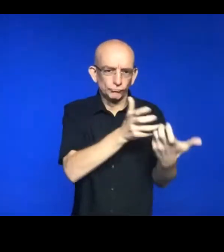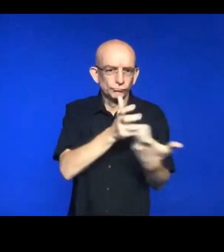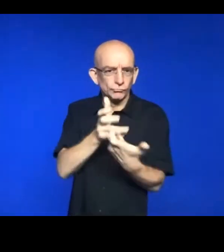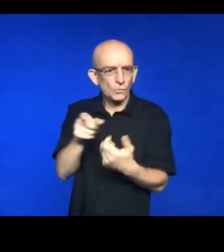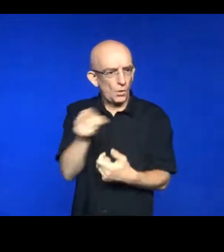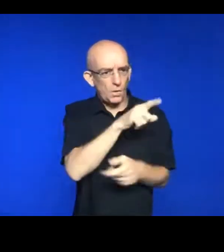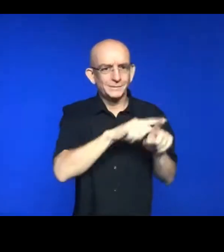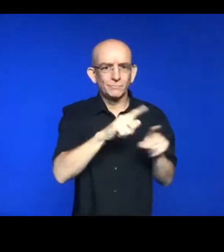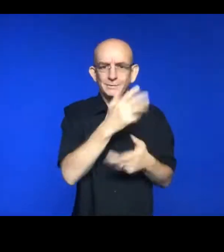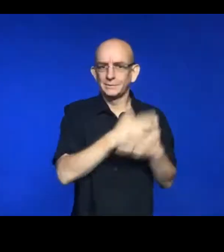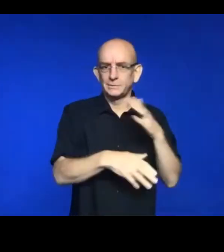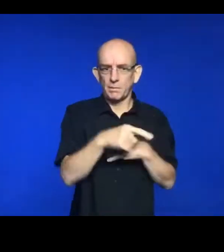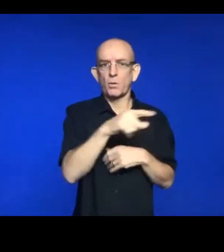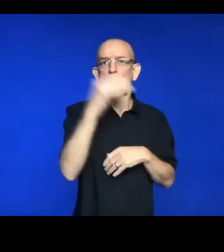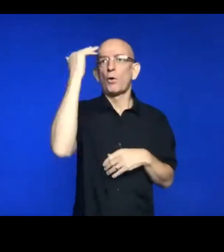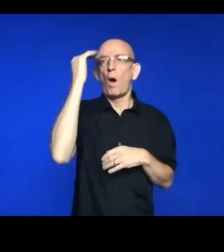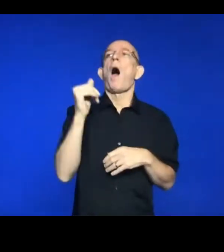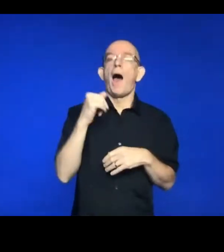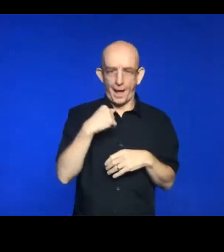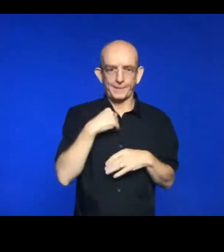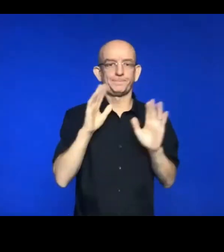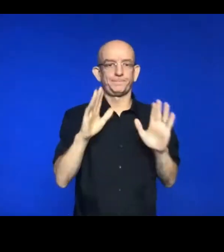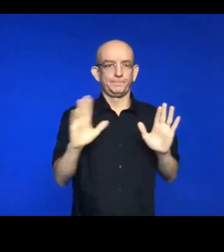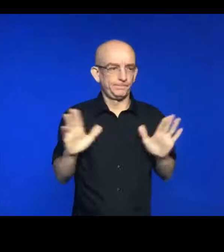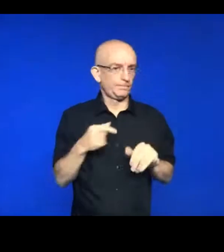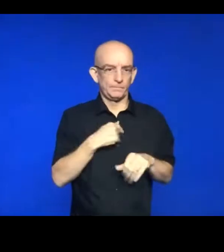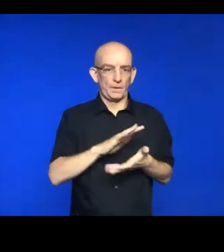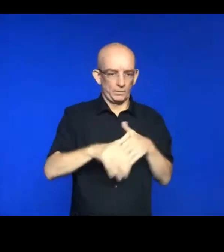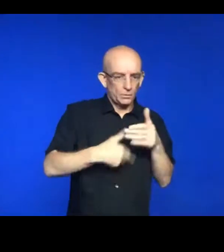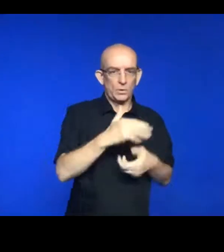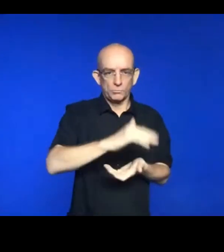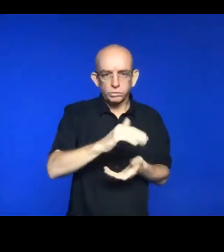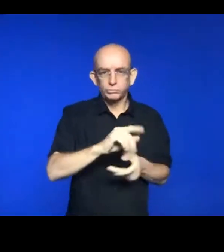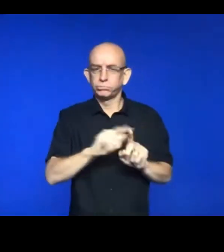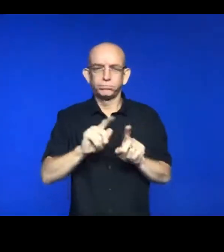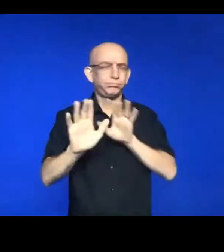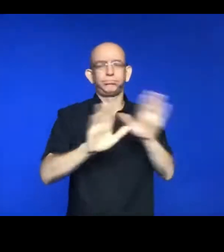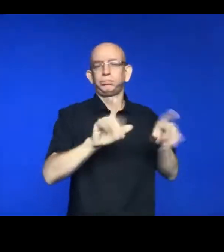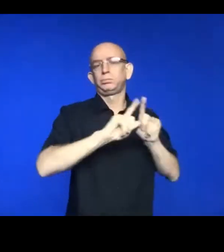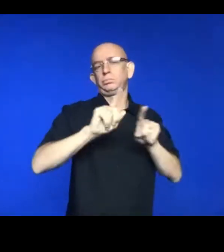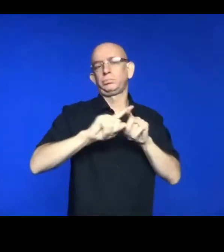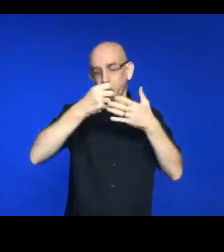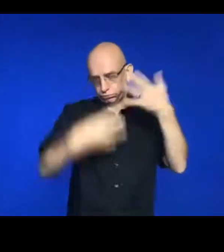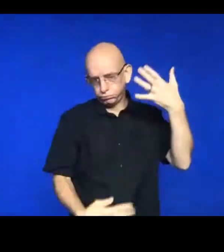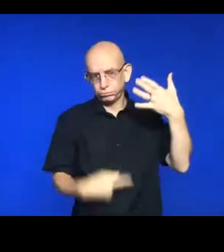information is provided to the population to prevent the disease is